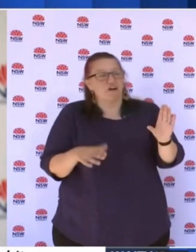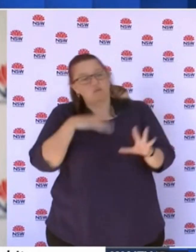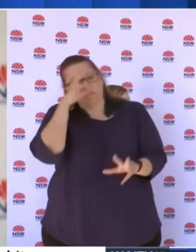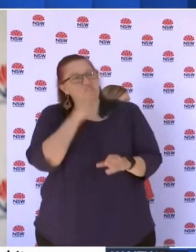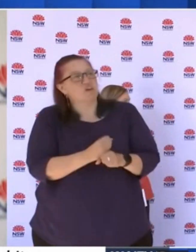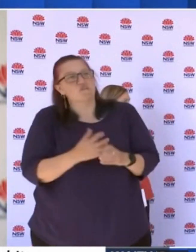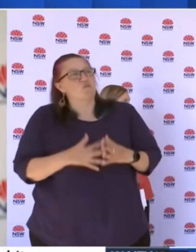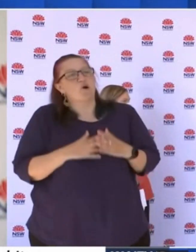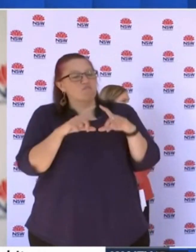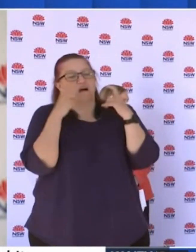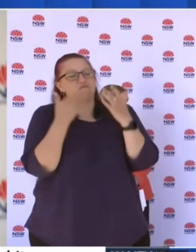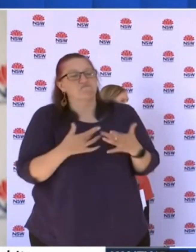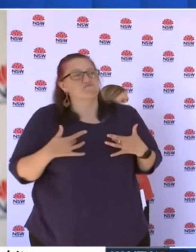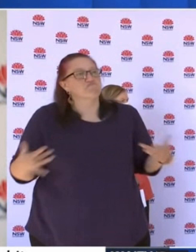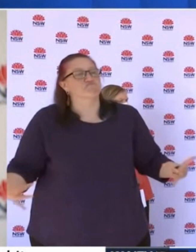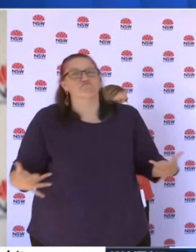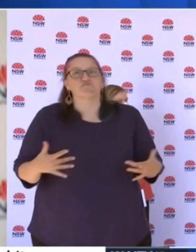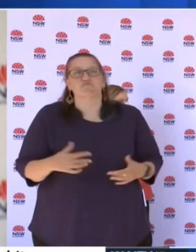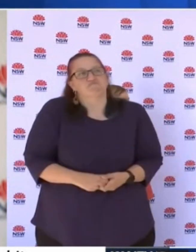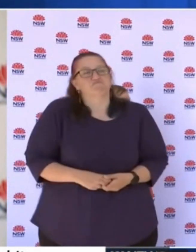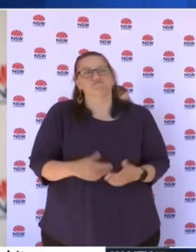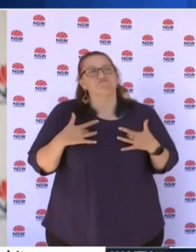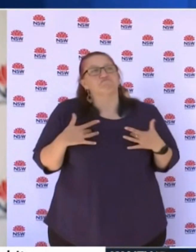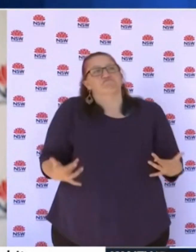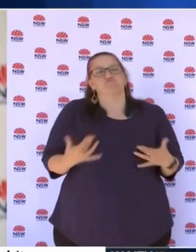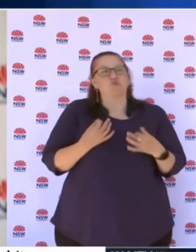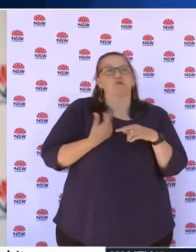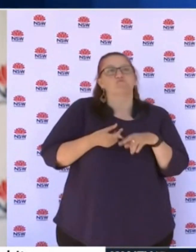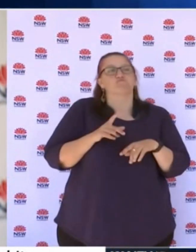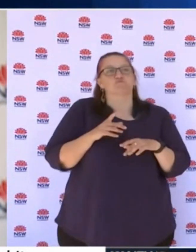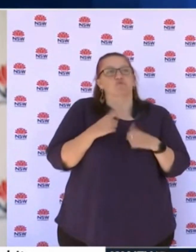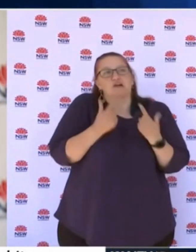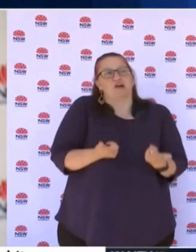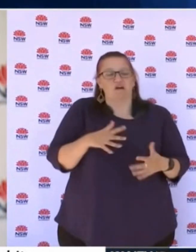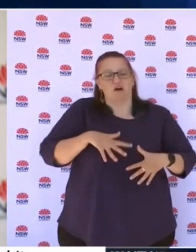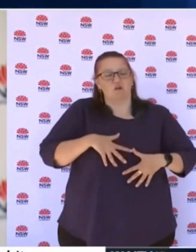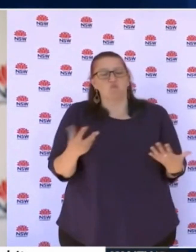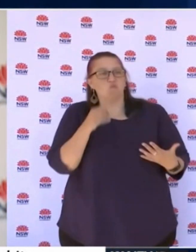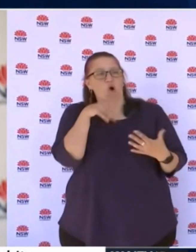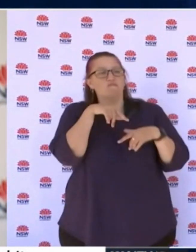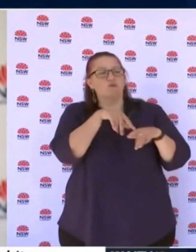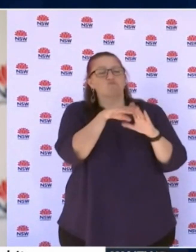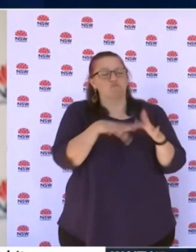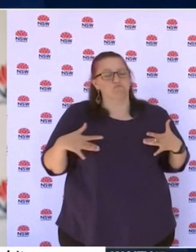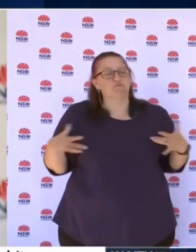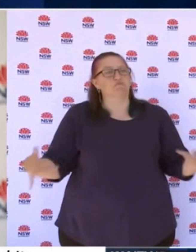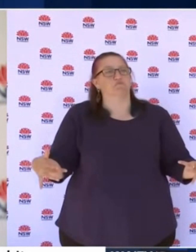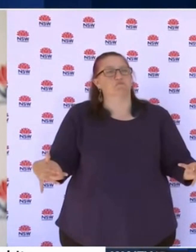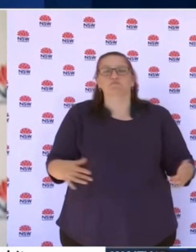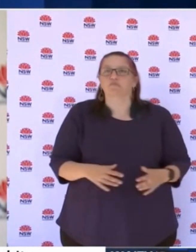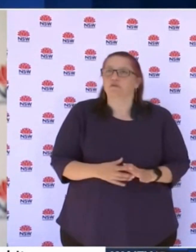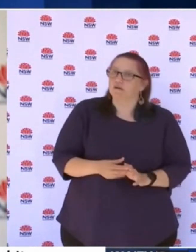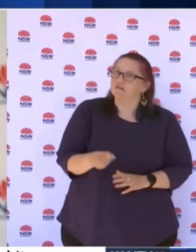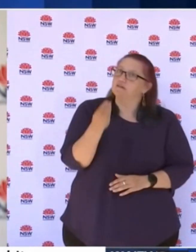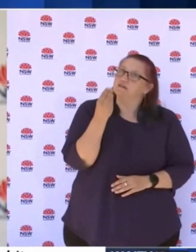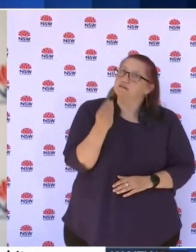order, where they have no intention at all in complying with the order. It's not on. Police